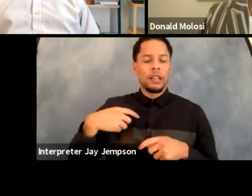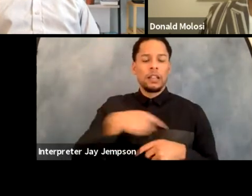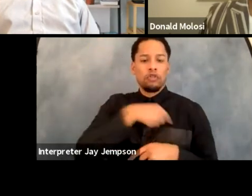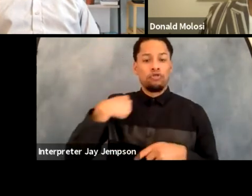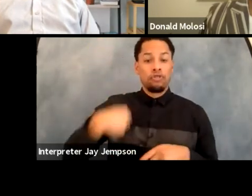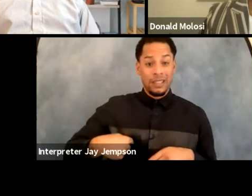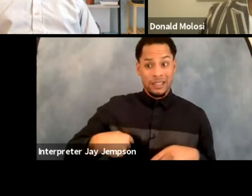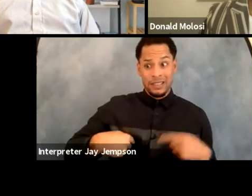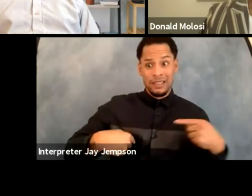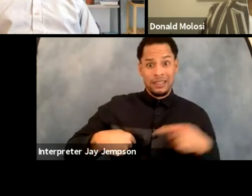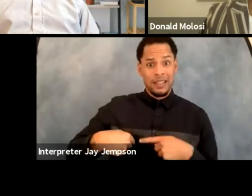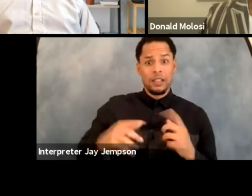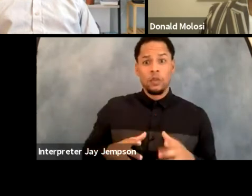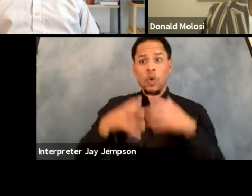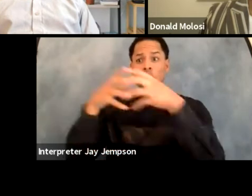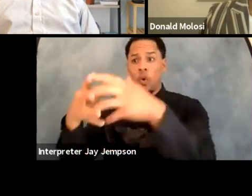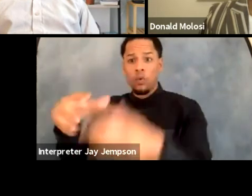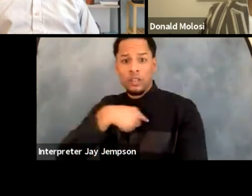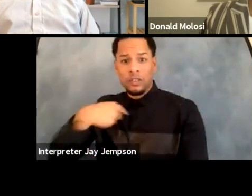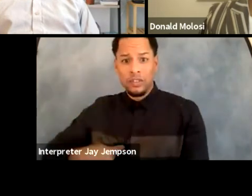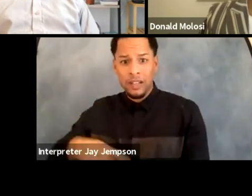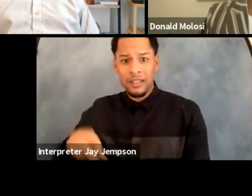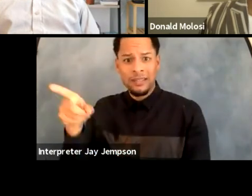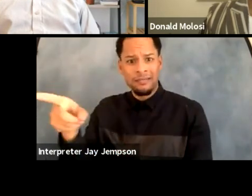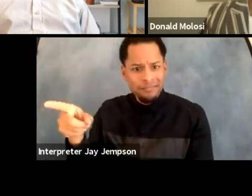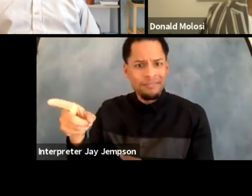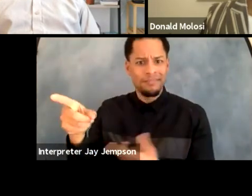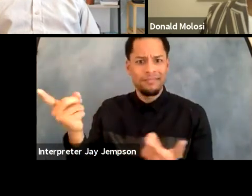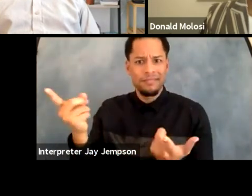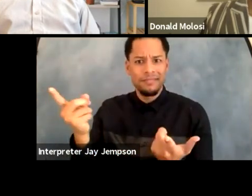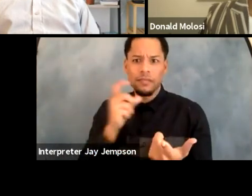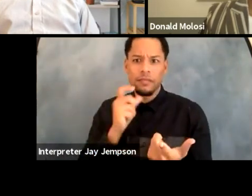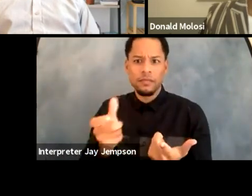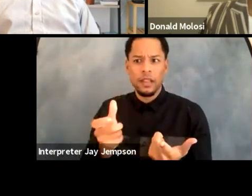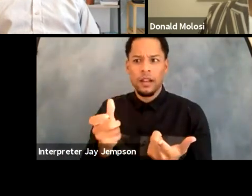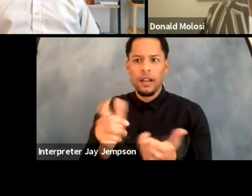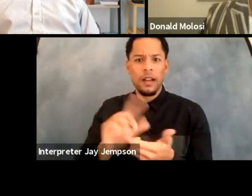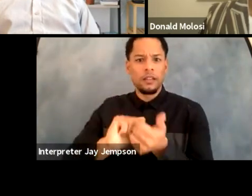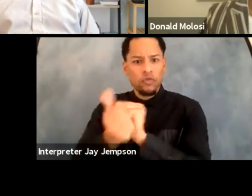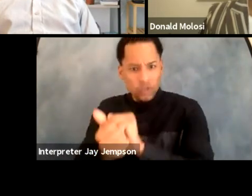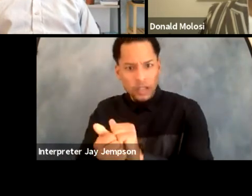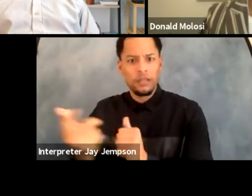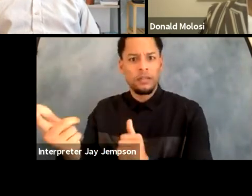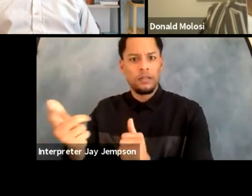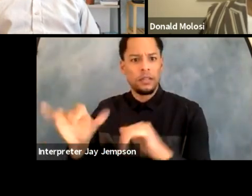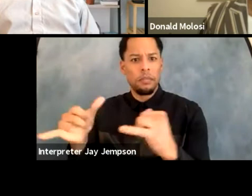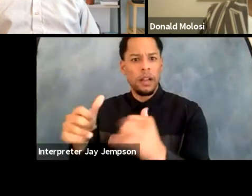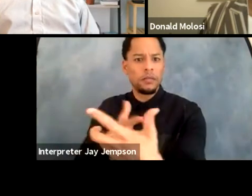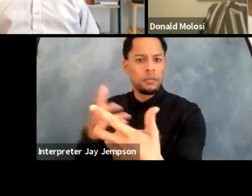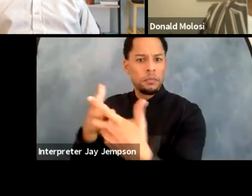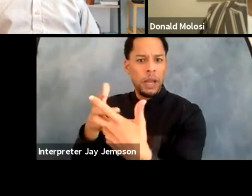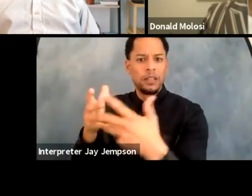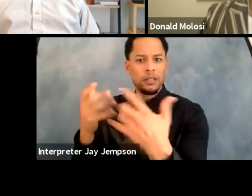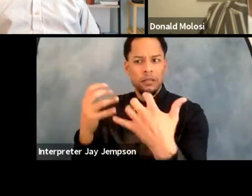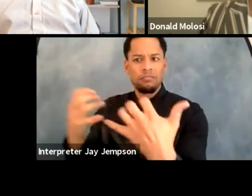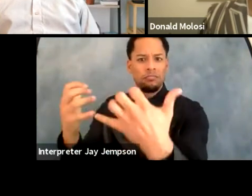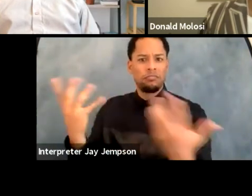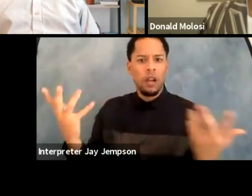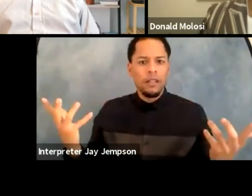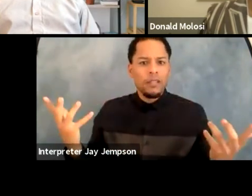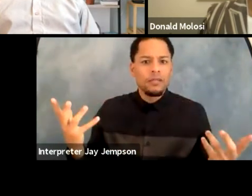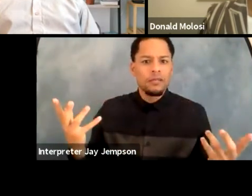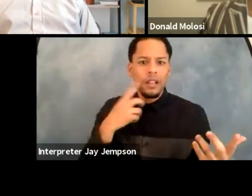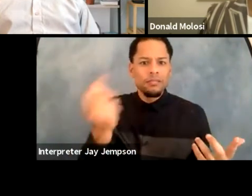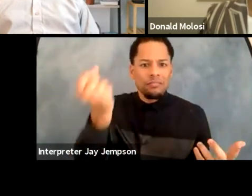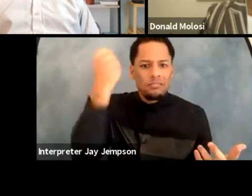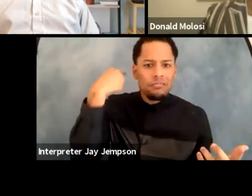why must we always defer to the Westerners? You know, why must we always want to let them understand us? You know, why must English be in the